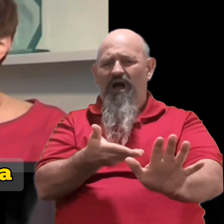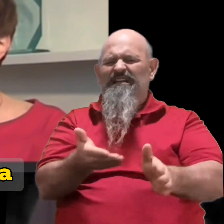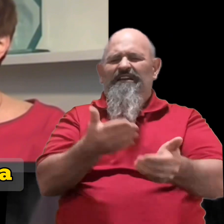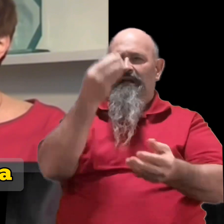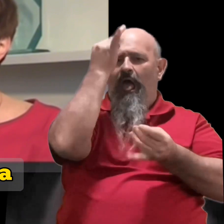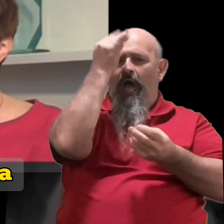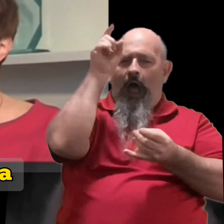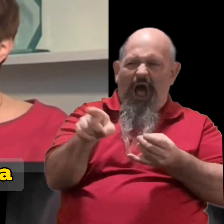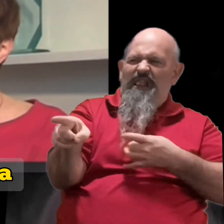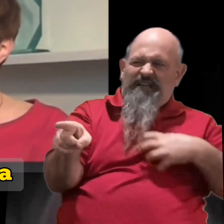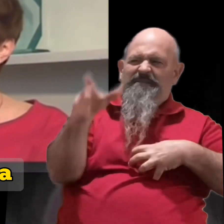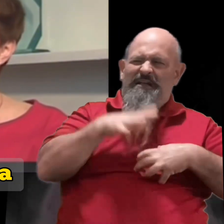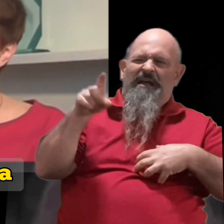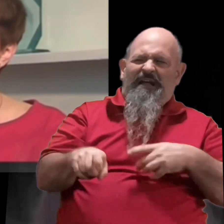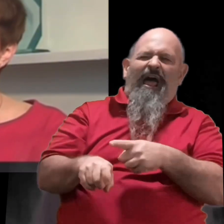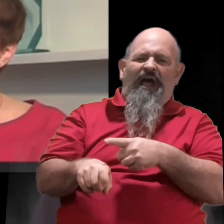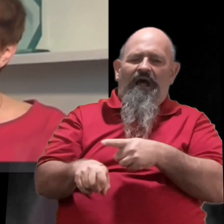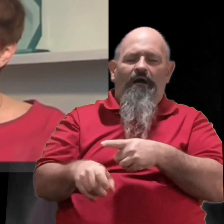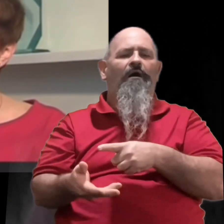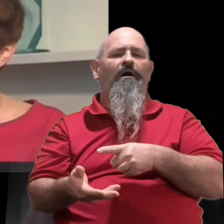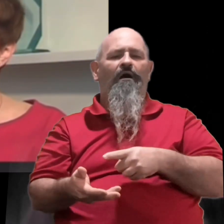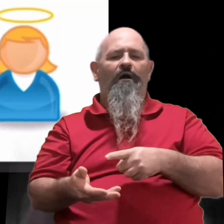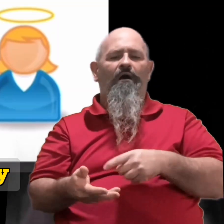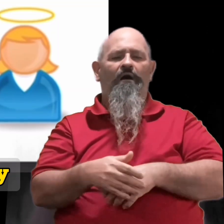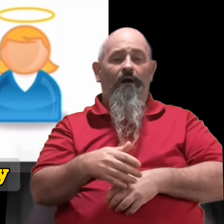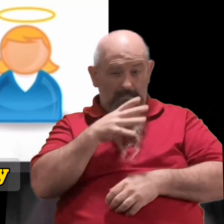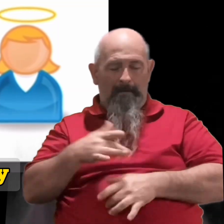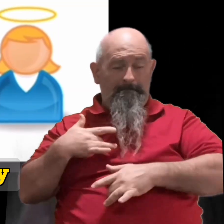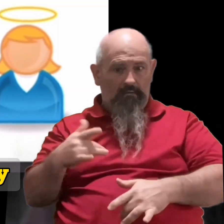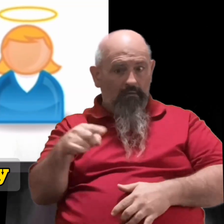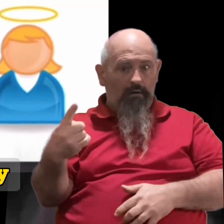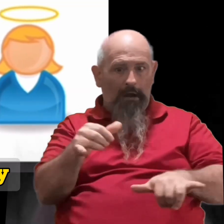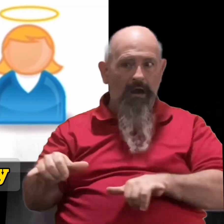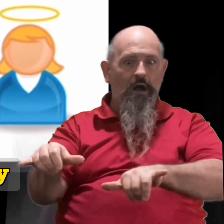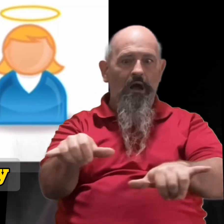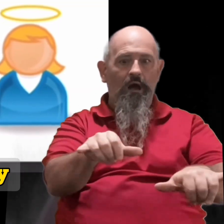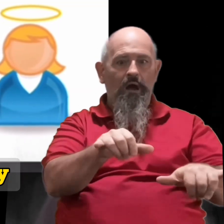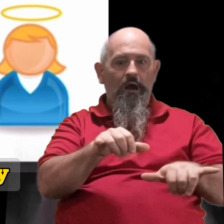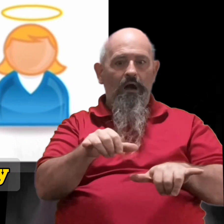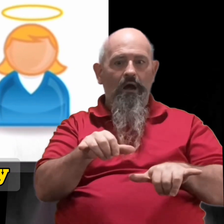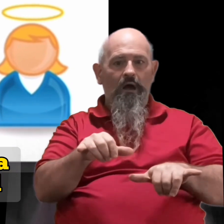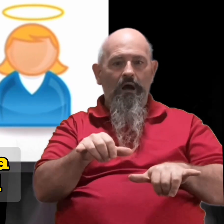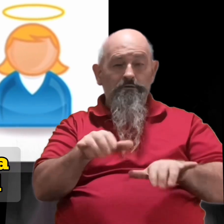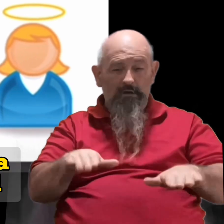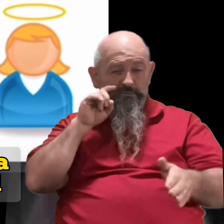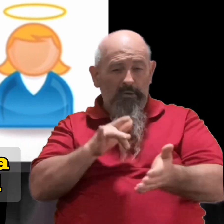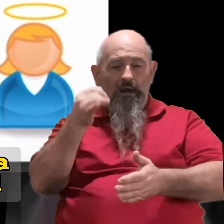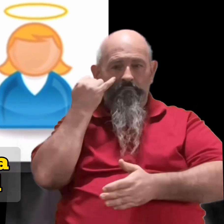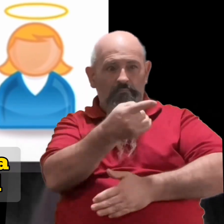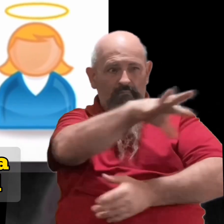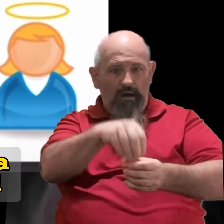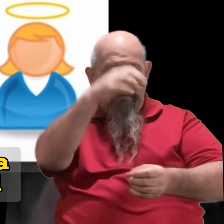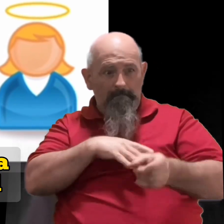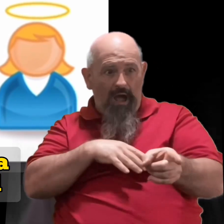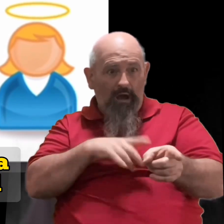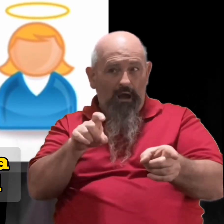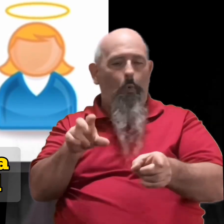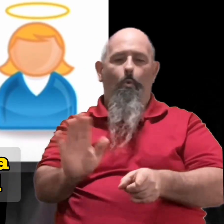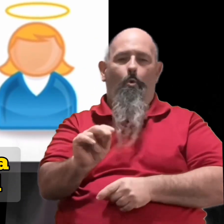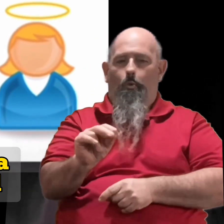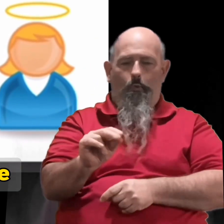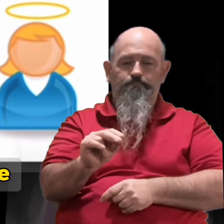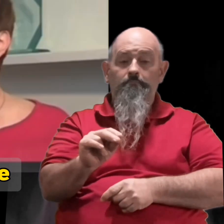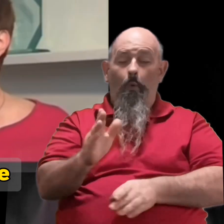It's easier to think it's a nasty man. Do women tend to only commit child abuse if there's a man involved as well?